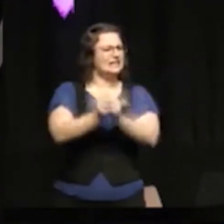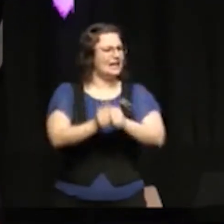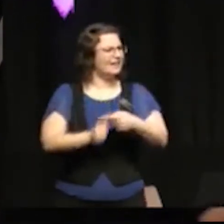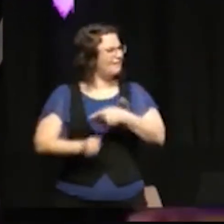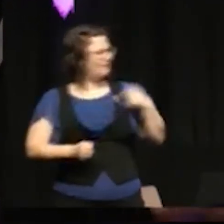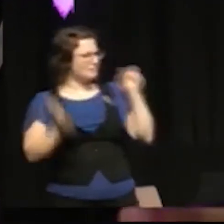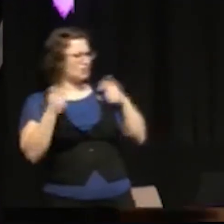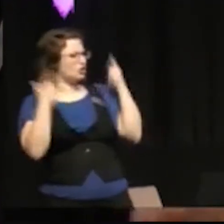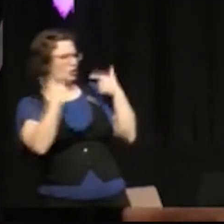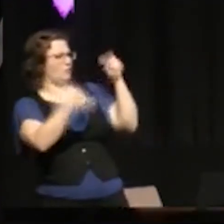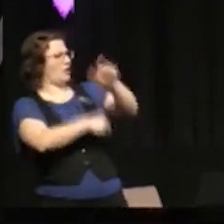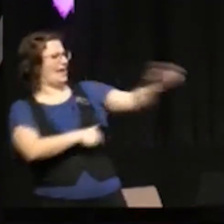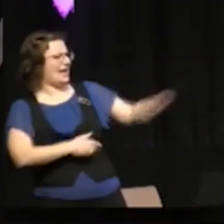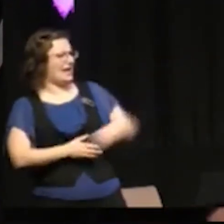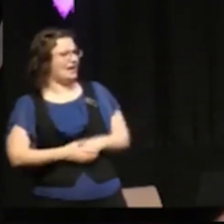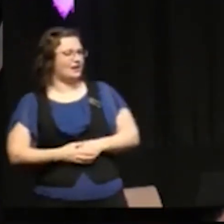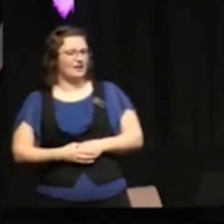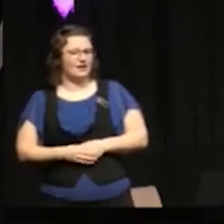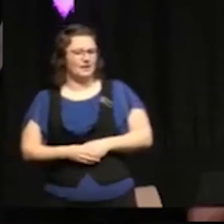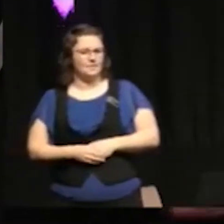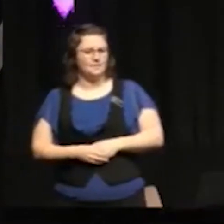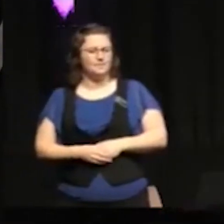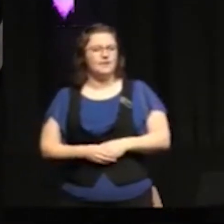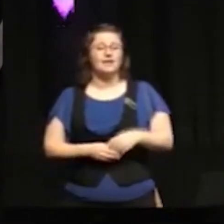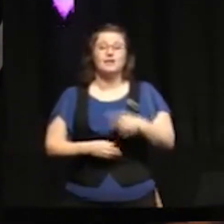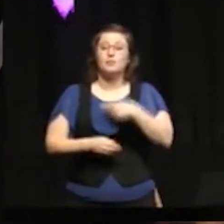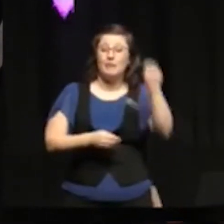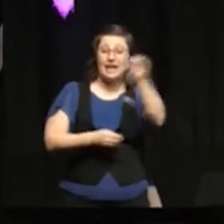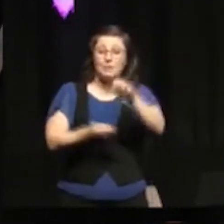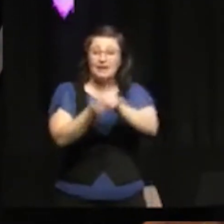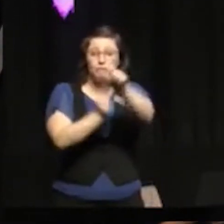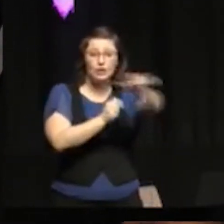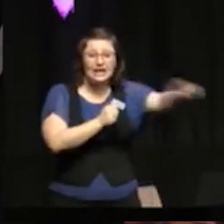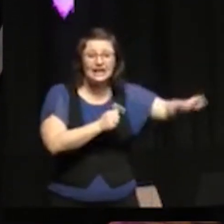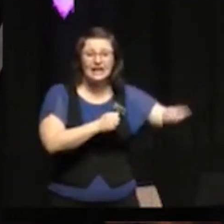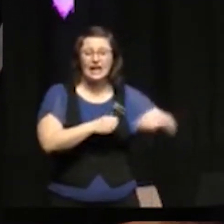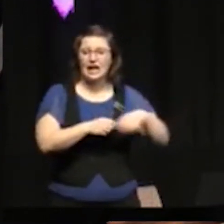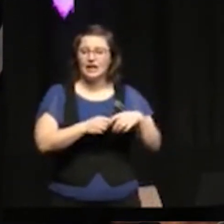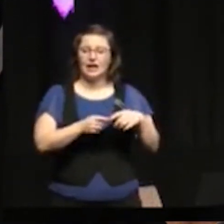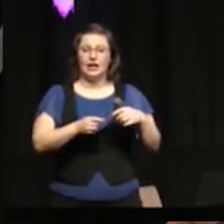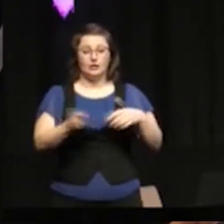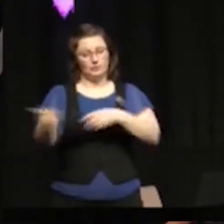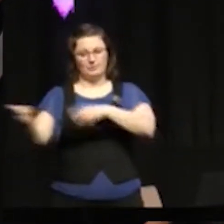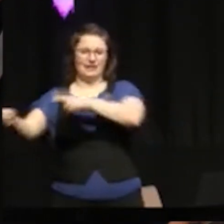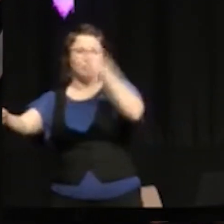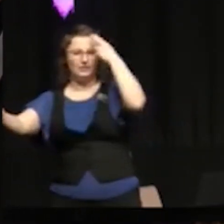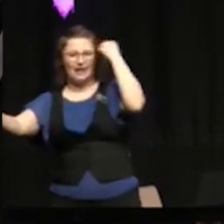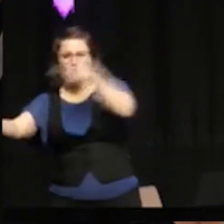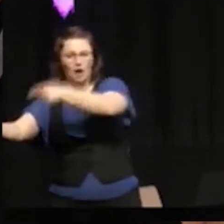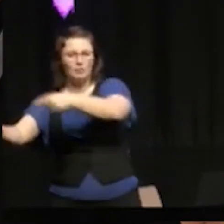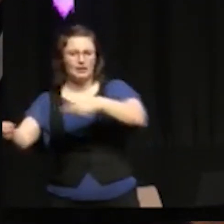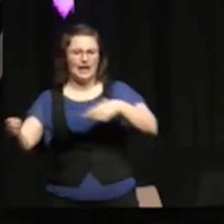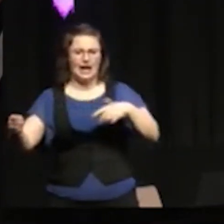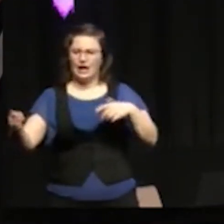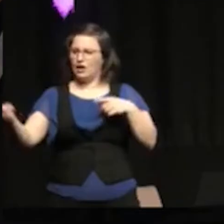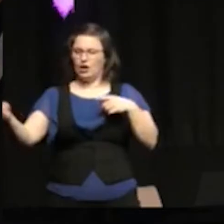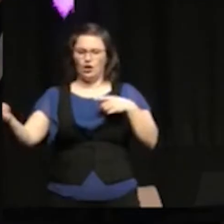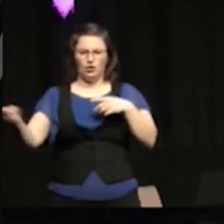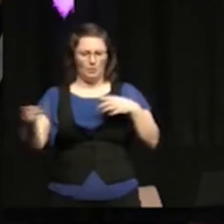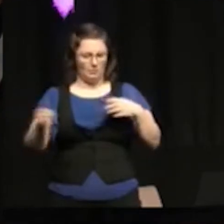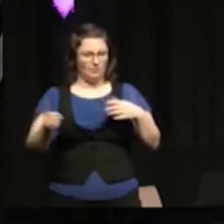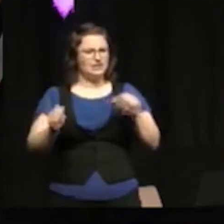like about case in Saudi Arabia, you can find the same country leader, which is the European politician. He